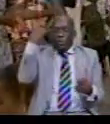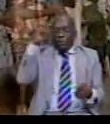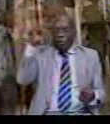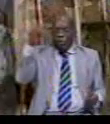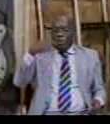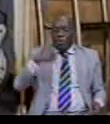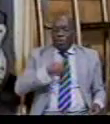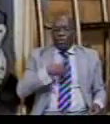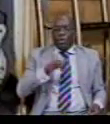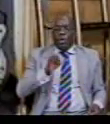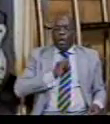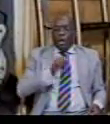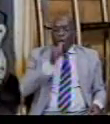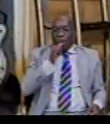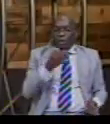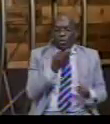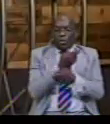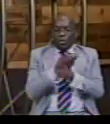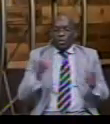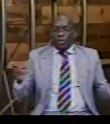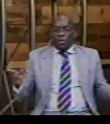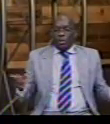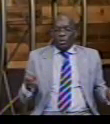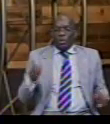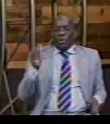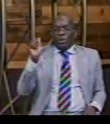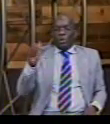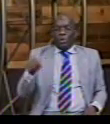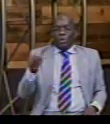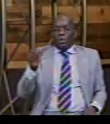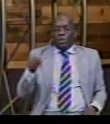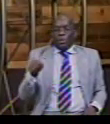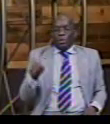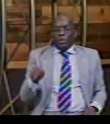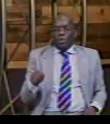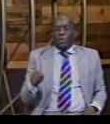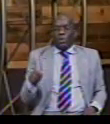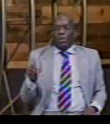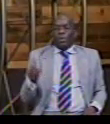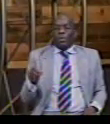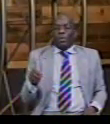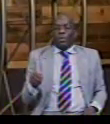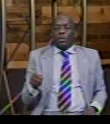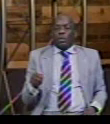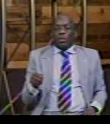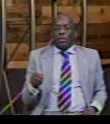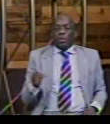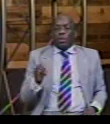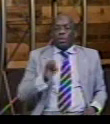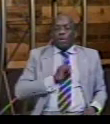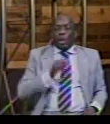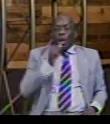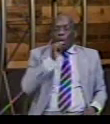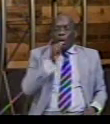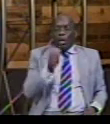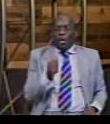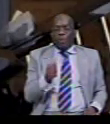I'm redeemed. Oh, yes, I am.